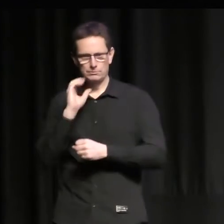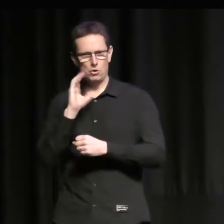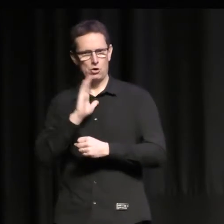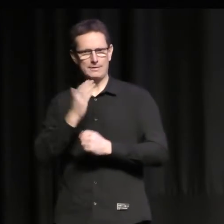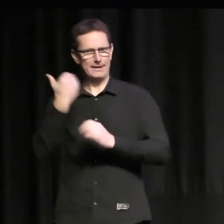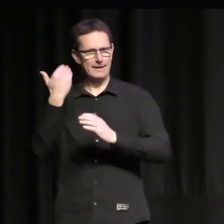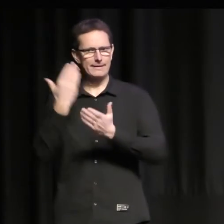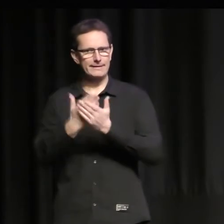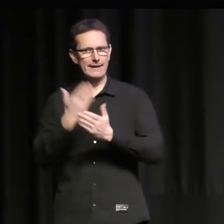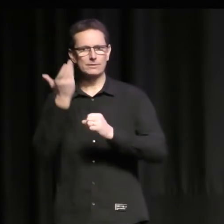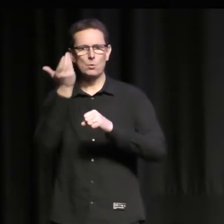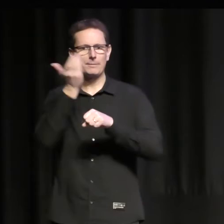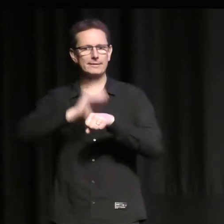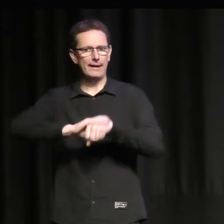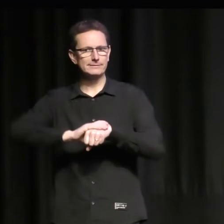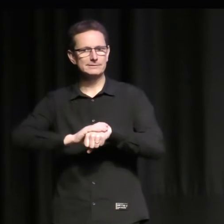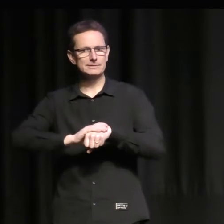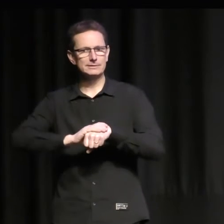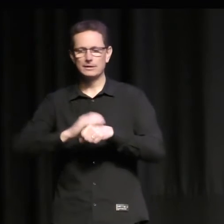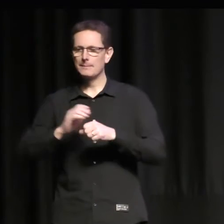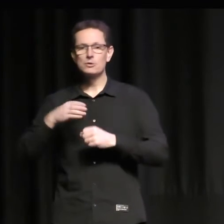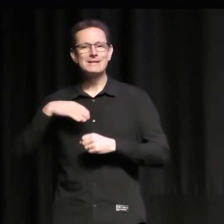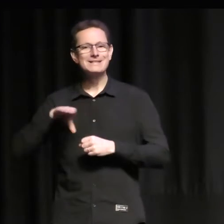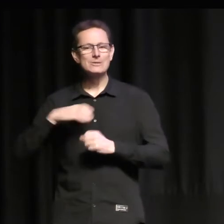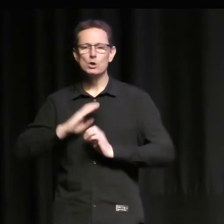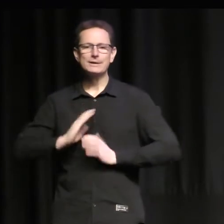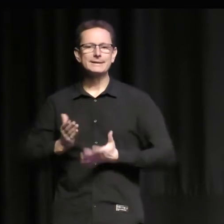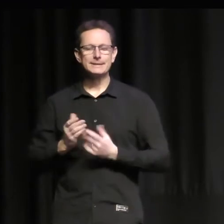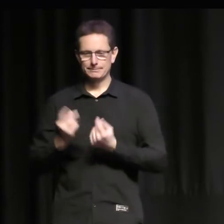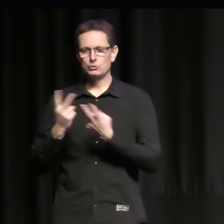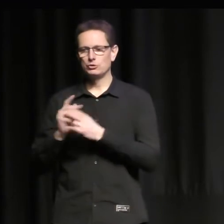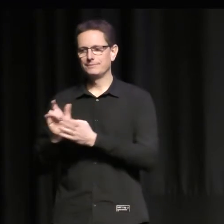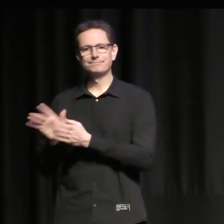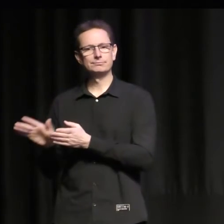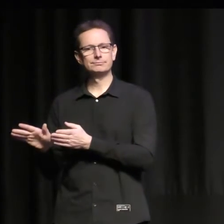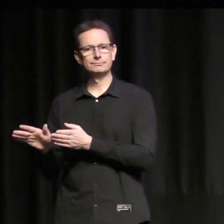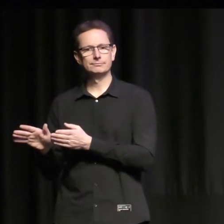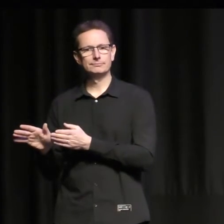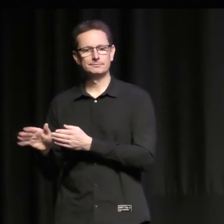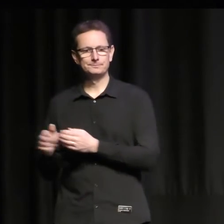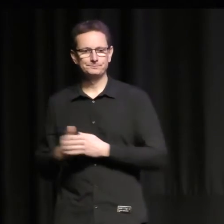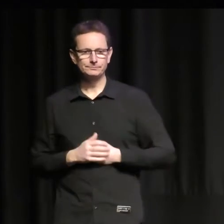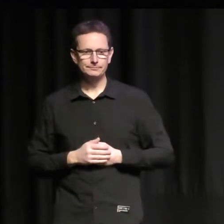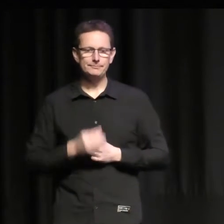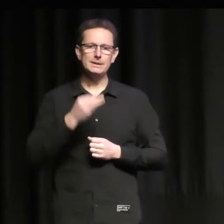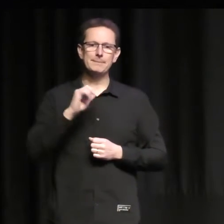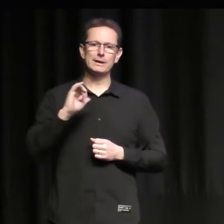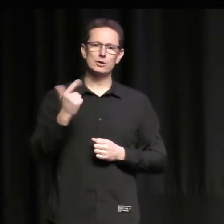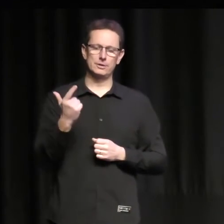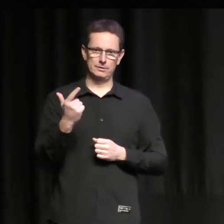It's a loss of an economic right. In addition, the precariat has to do a lot of